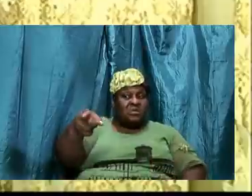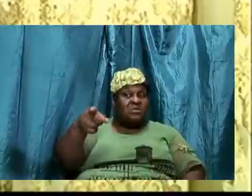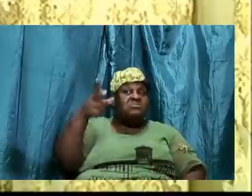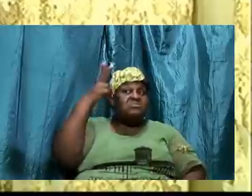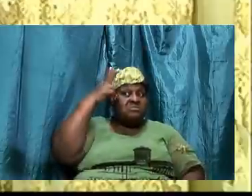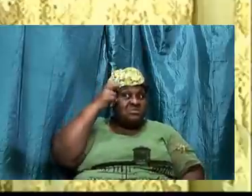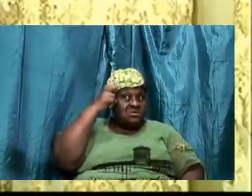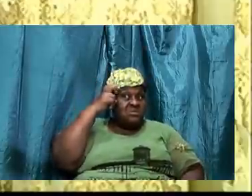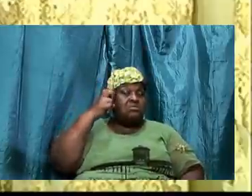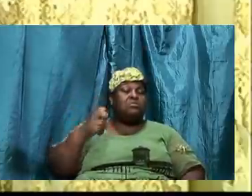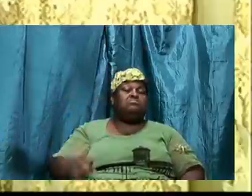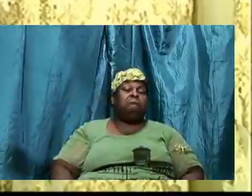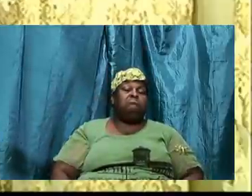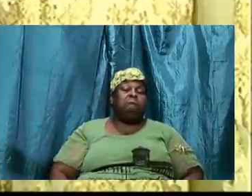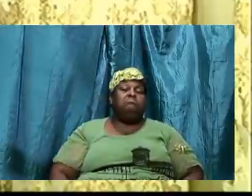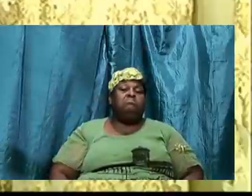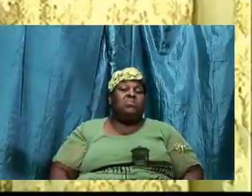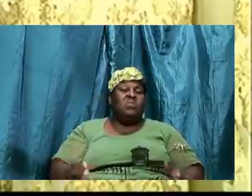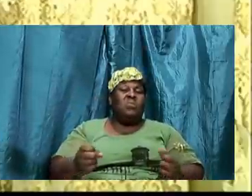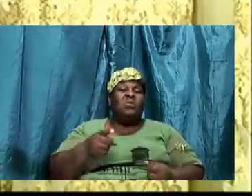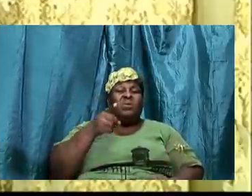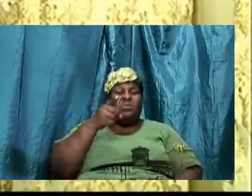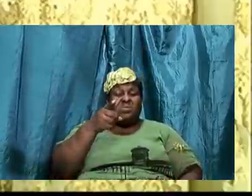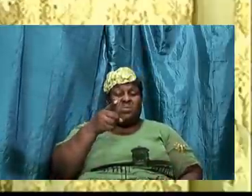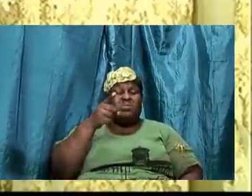I want you to know, child of God,